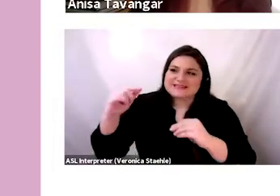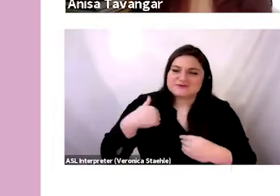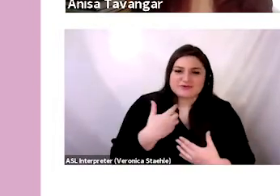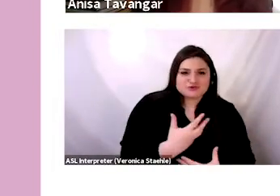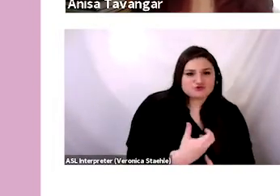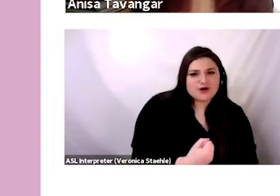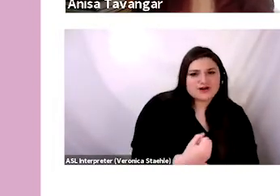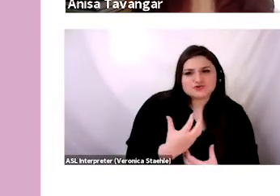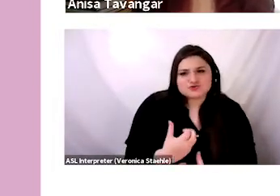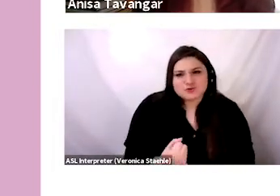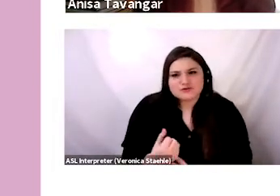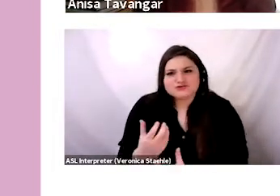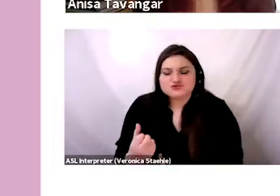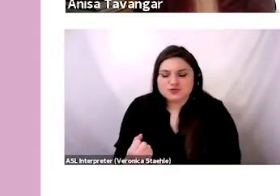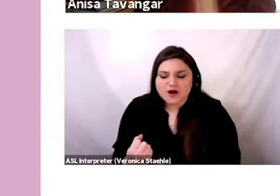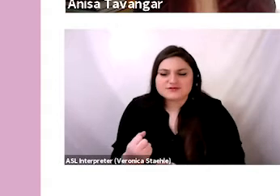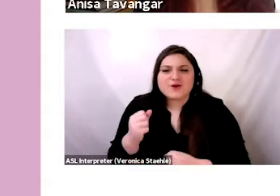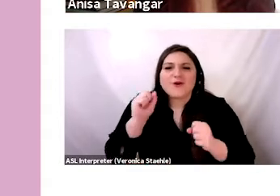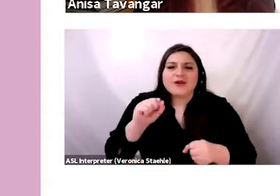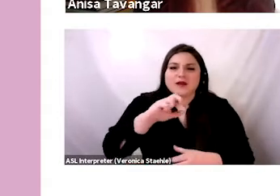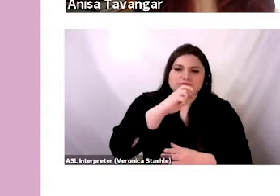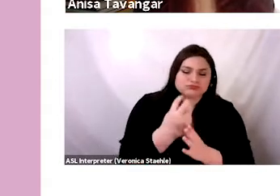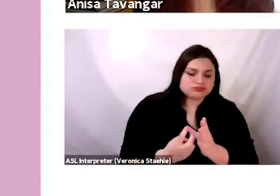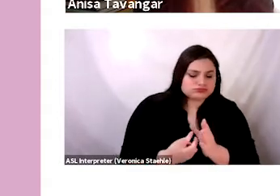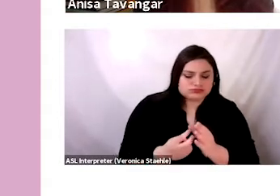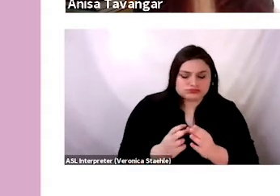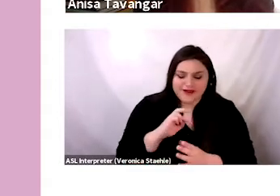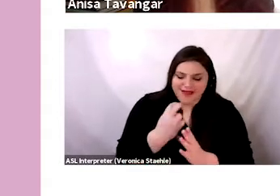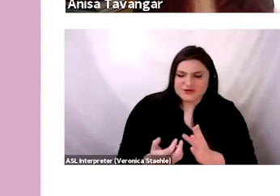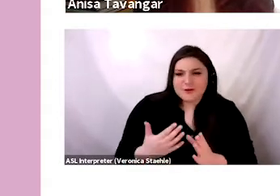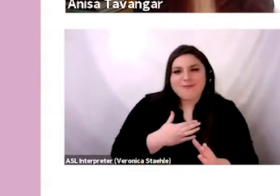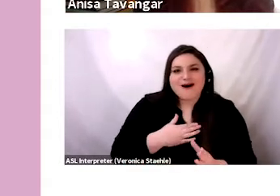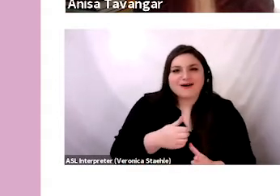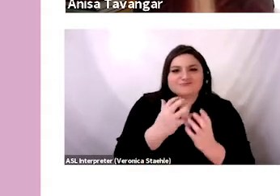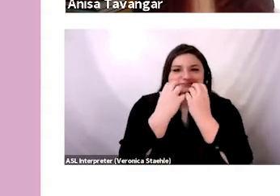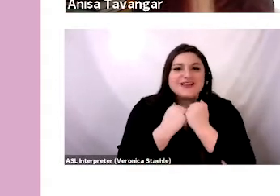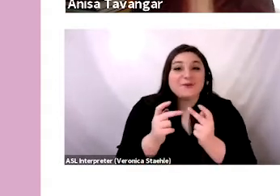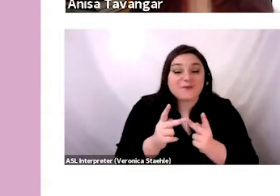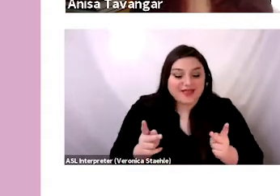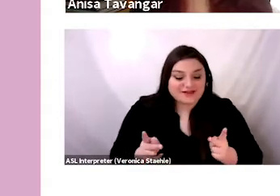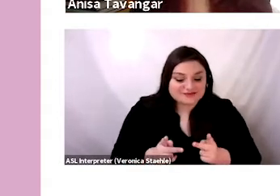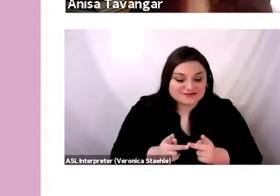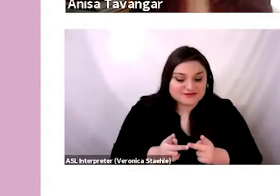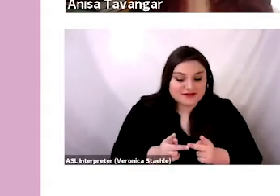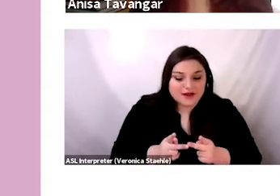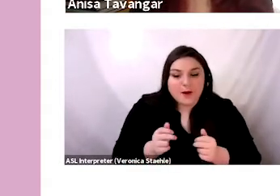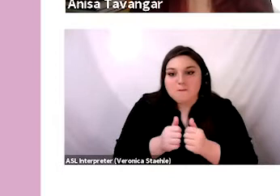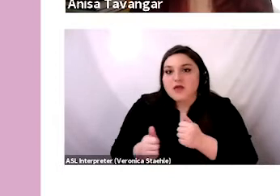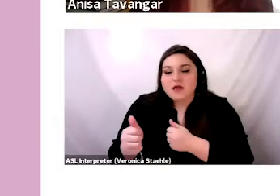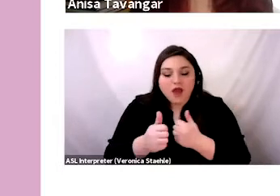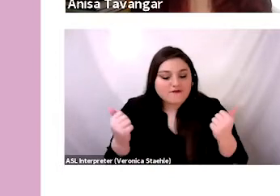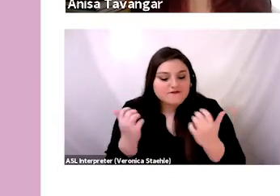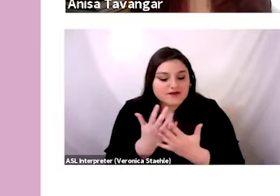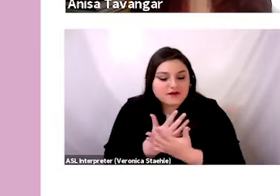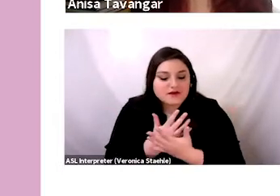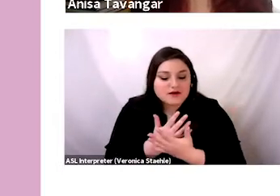these things so that I may enter my sacred space and love beyond my fear, and thus walk in balance with the